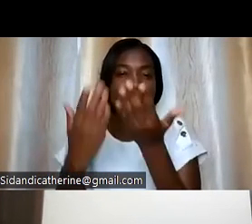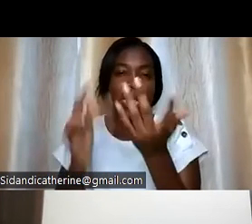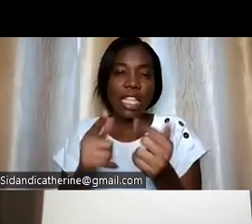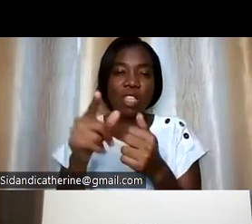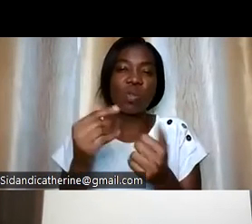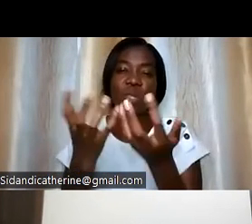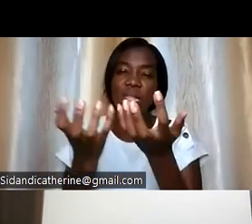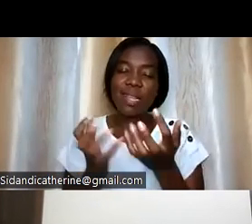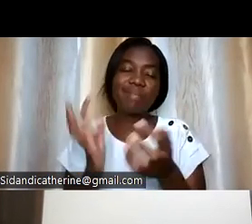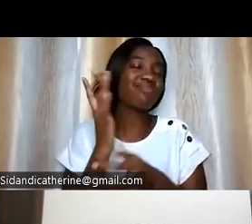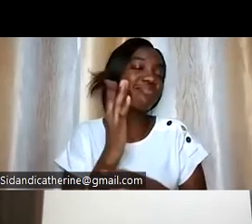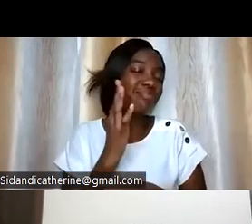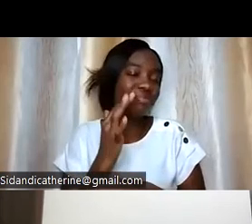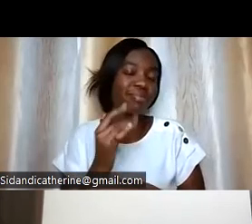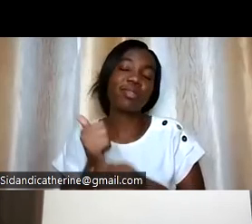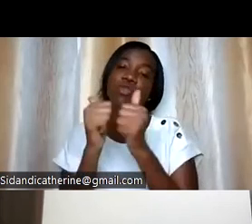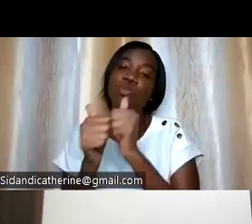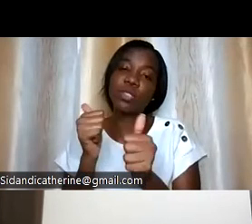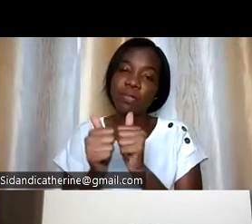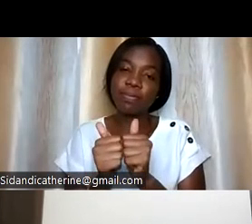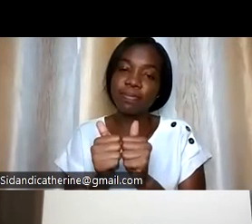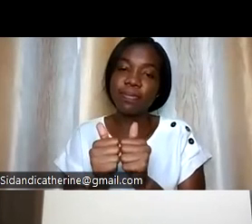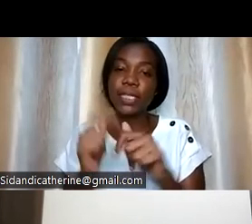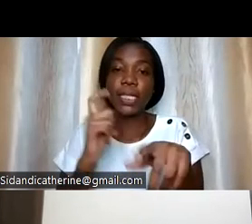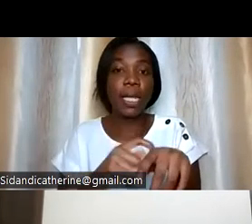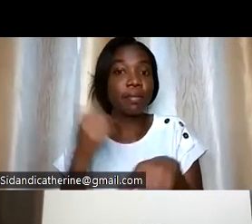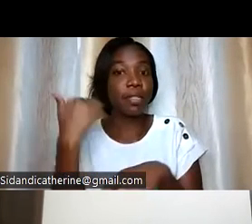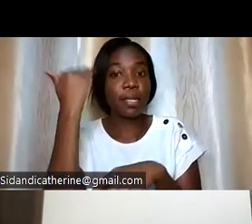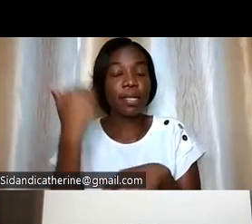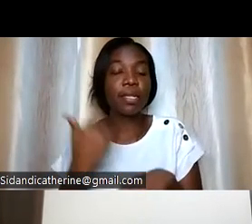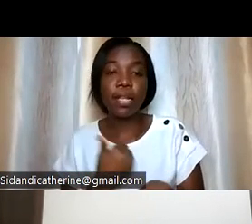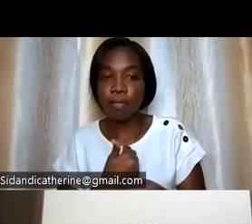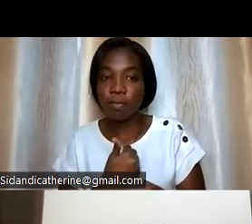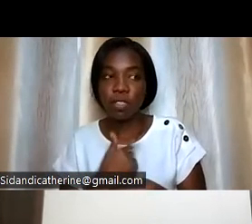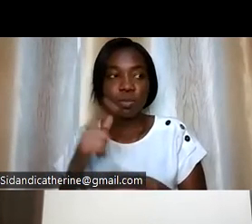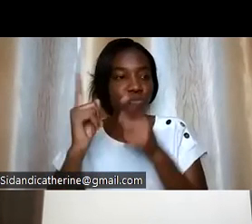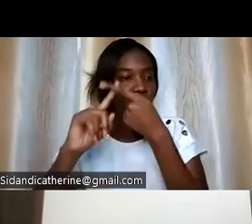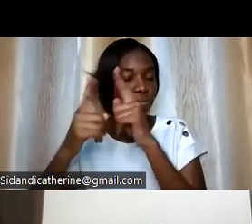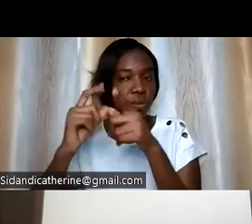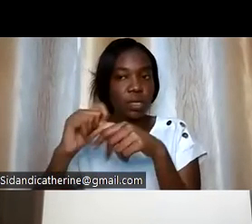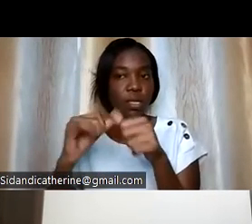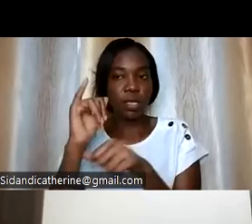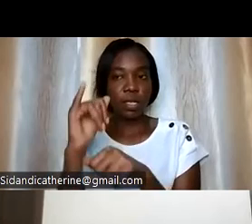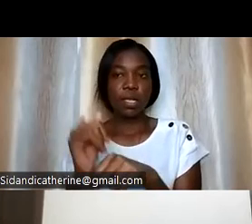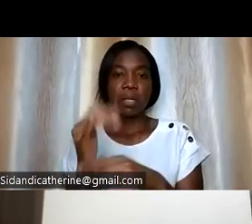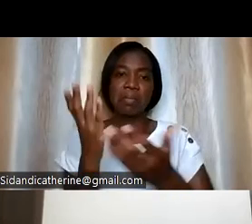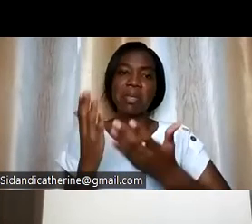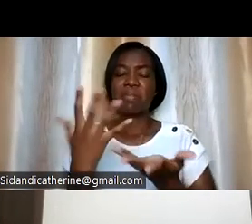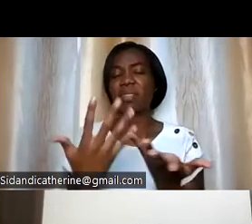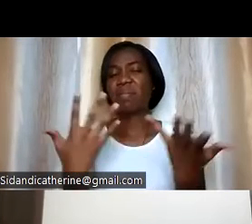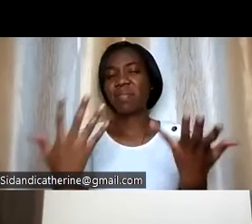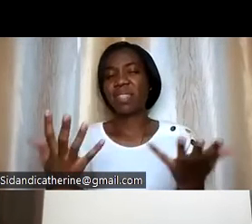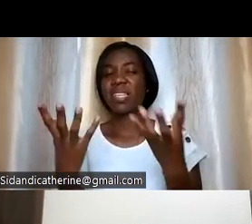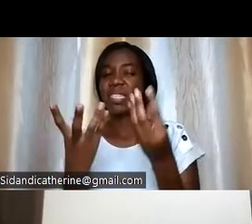every day in your life when you're stressed? Think about it. Might be something very simple, but makes